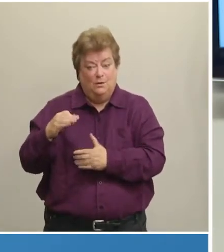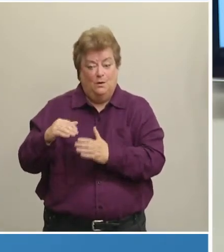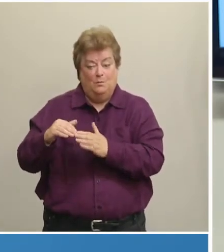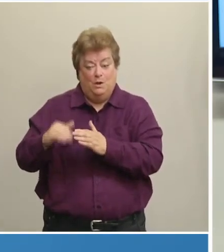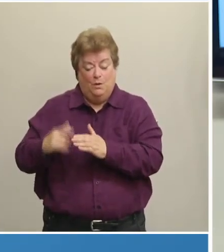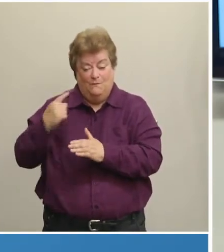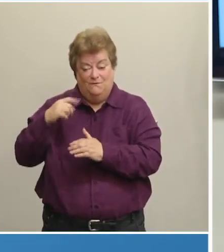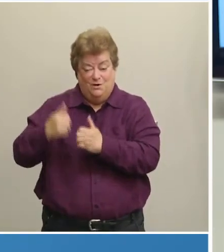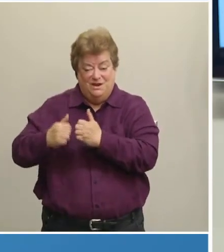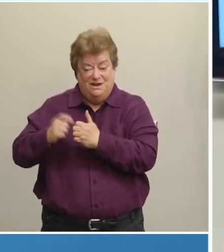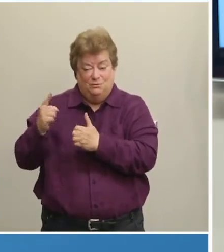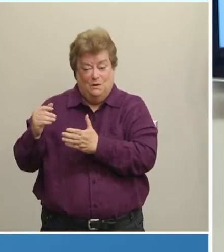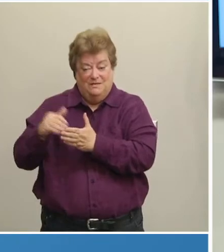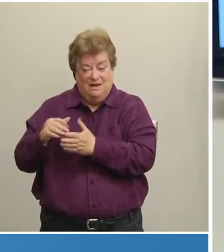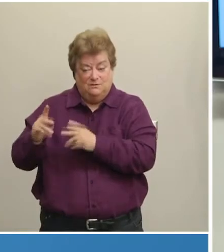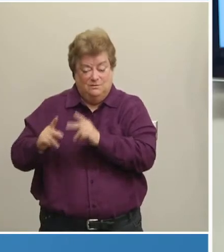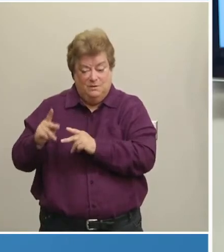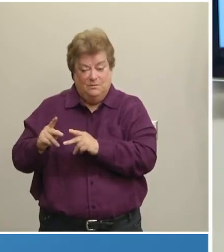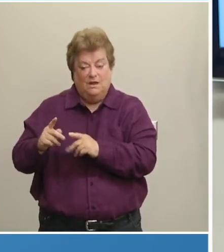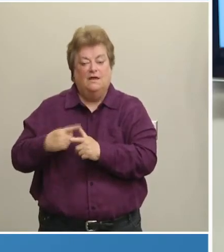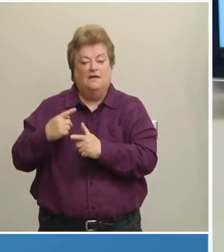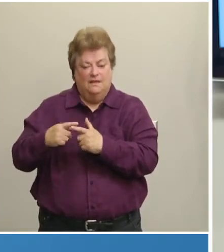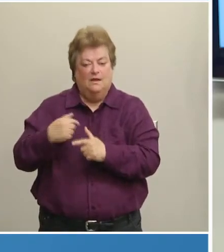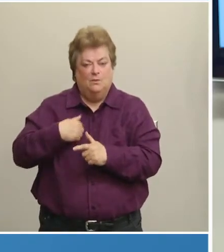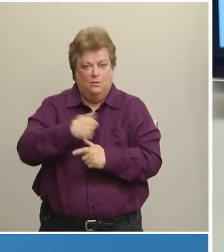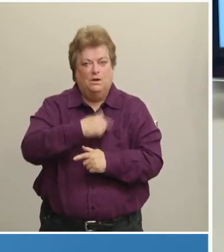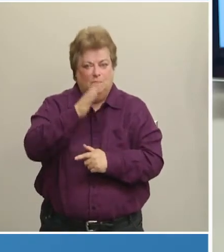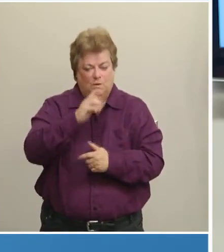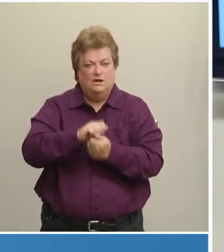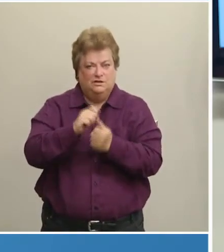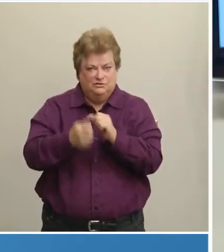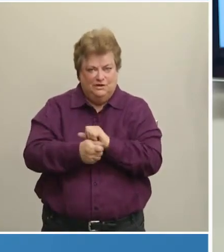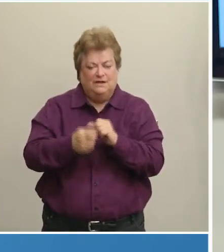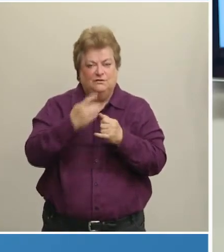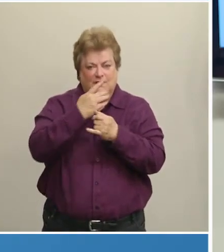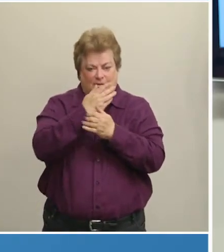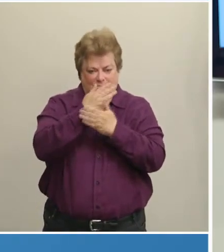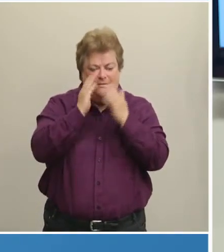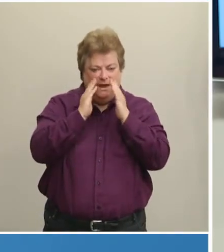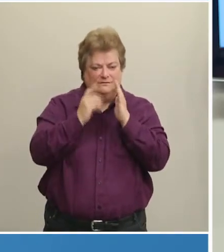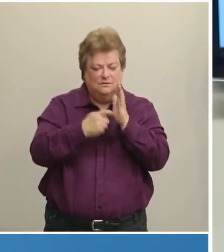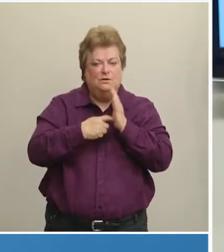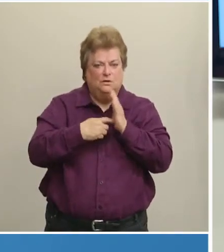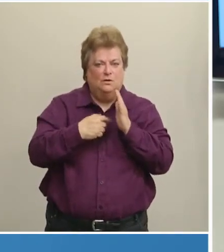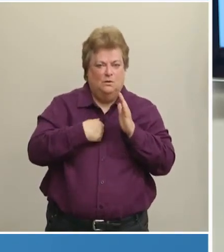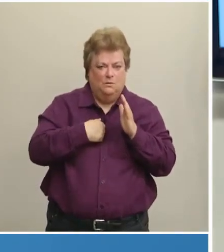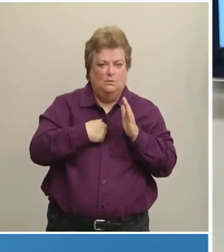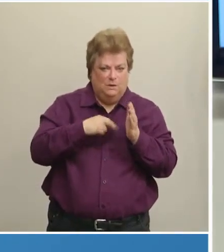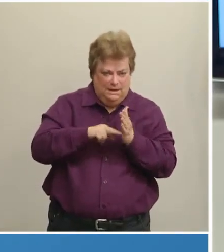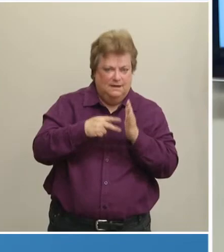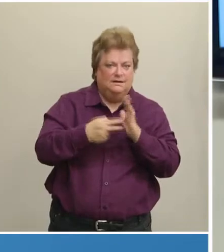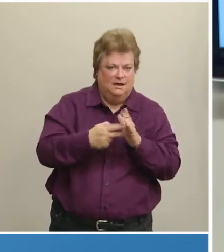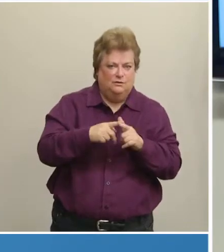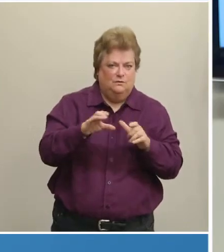100,000, we've always said that we will change the mask mandate, and we have every intention of doing that.